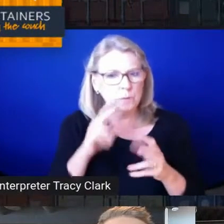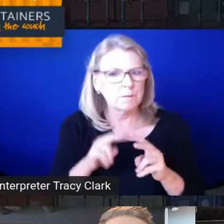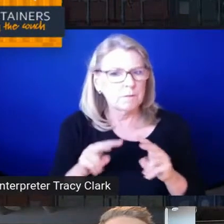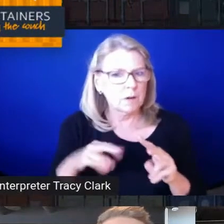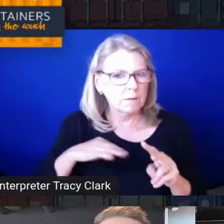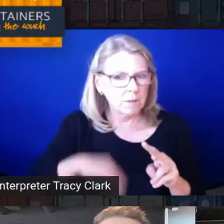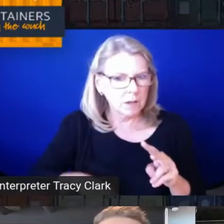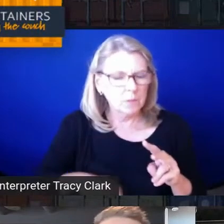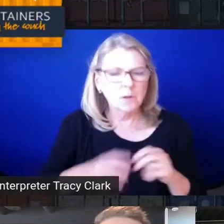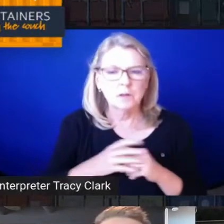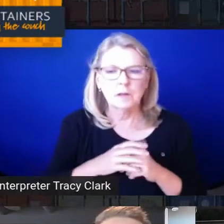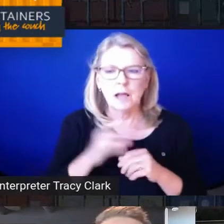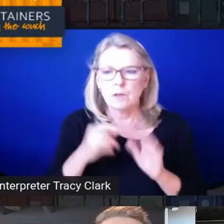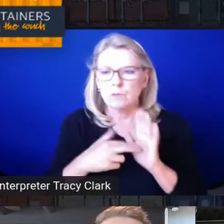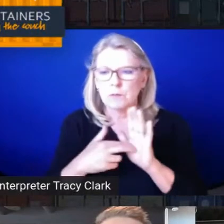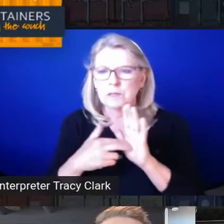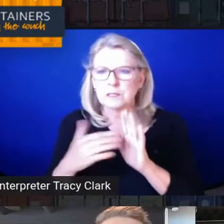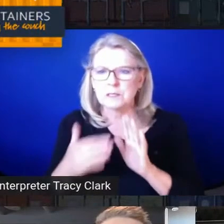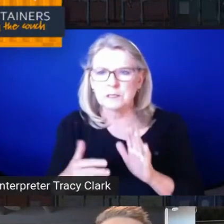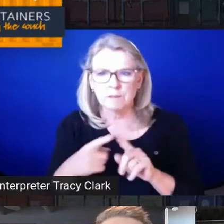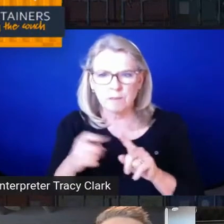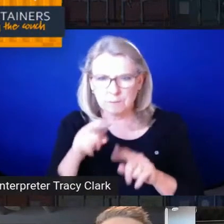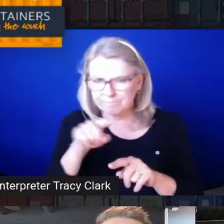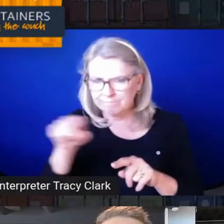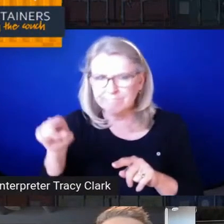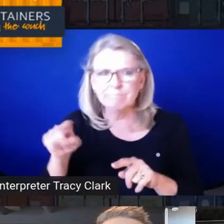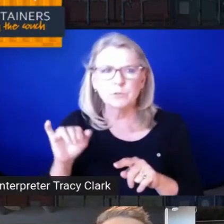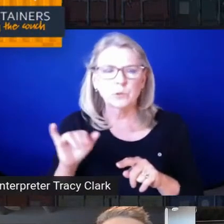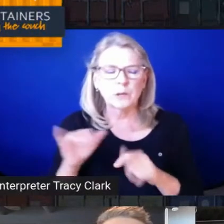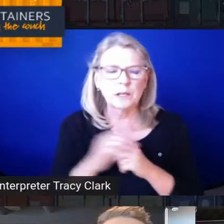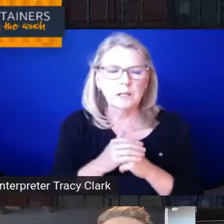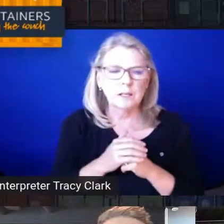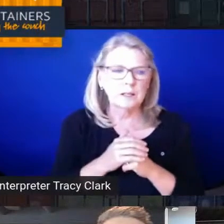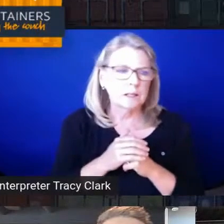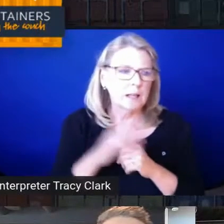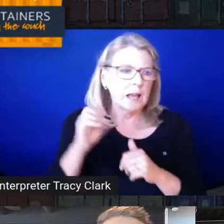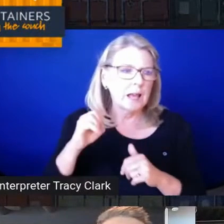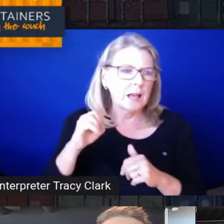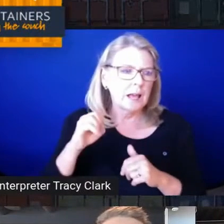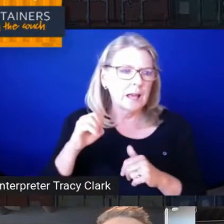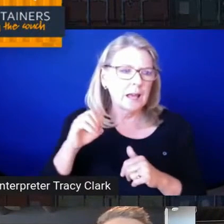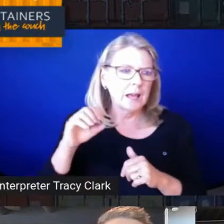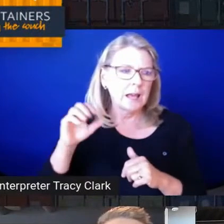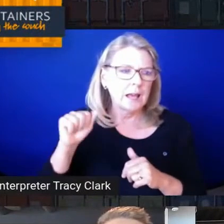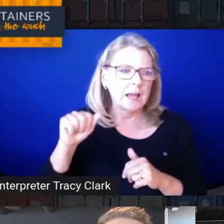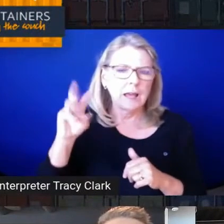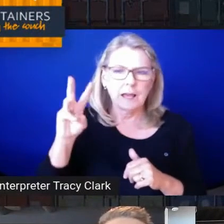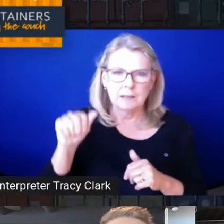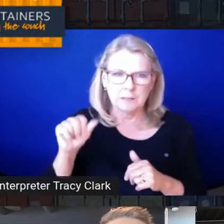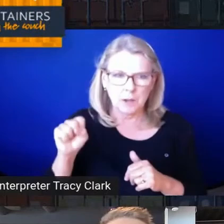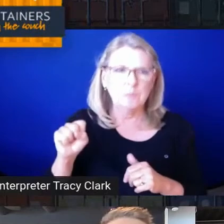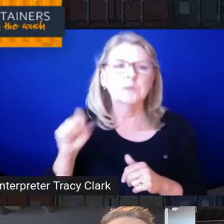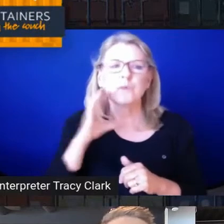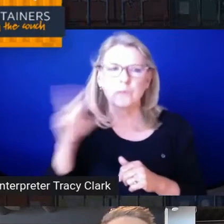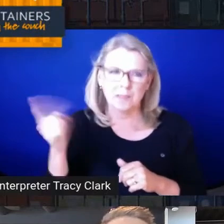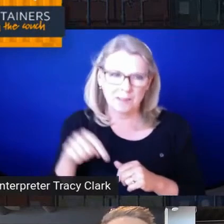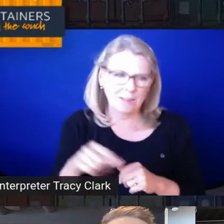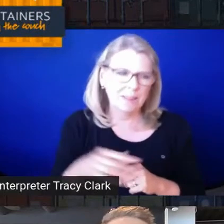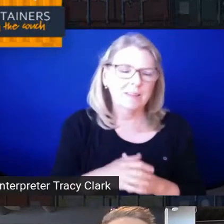well. For those interested in kind of like an end of day wrap up, the Cloud Native